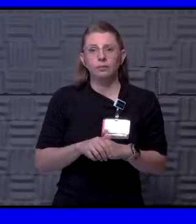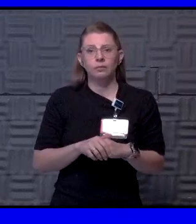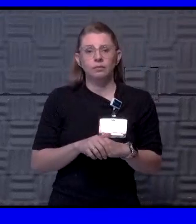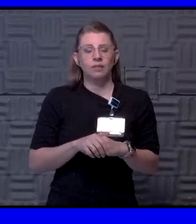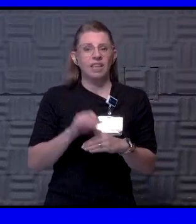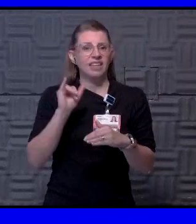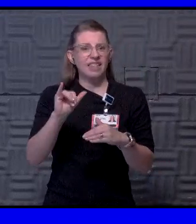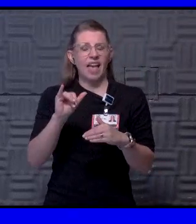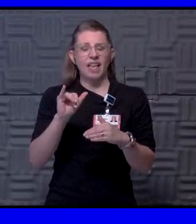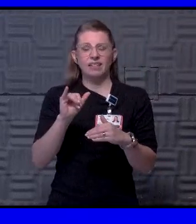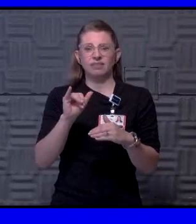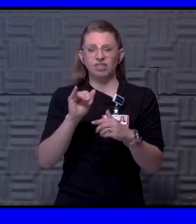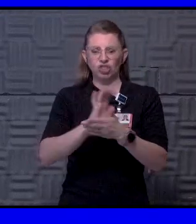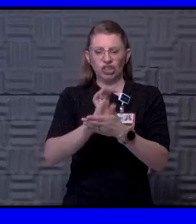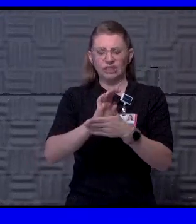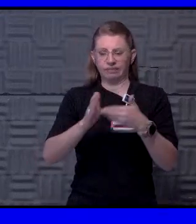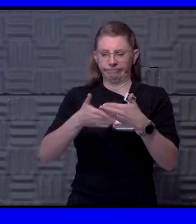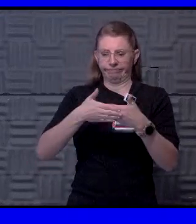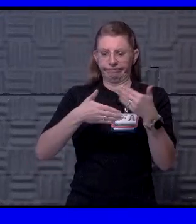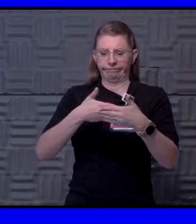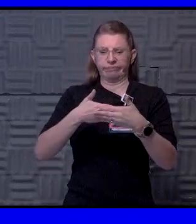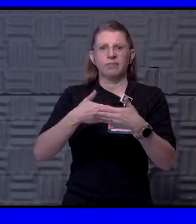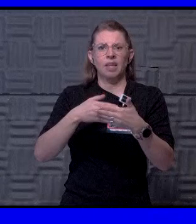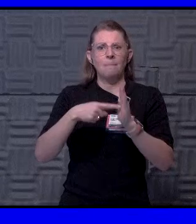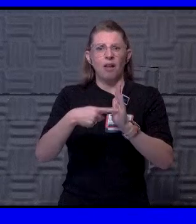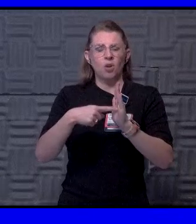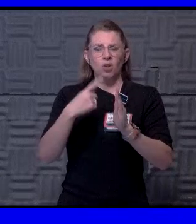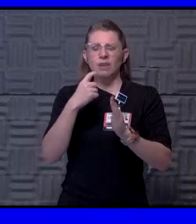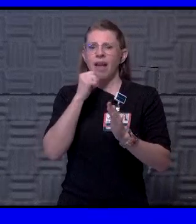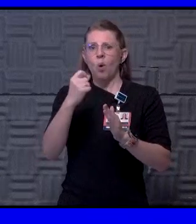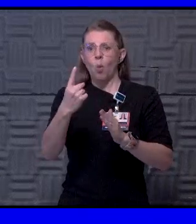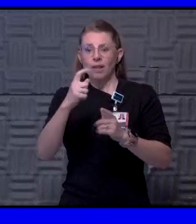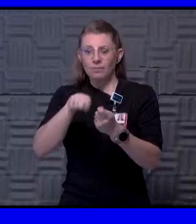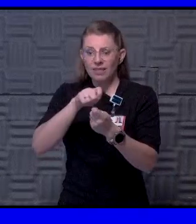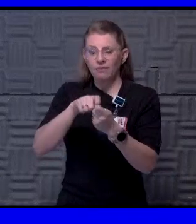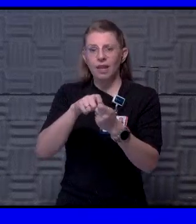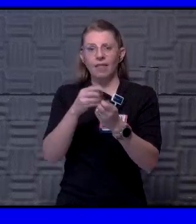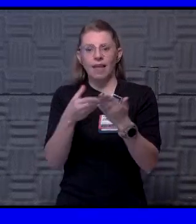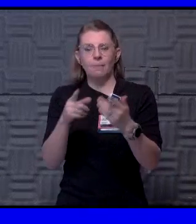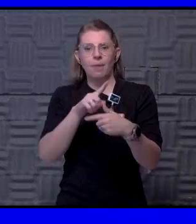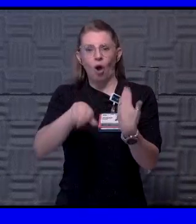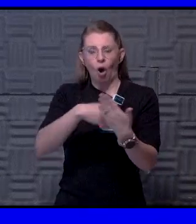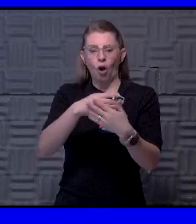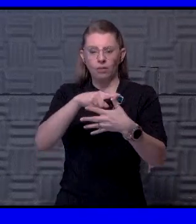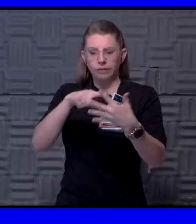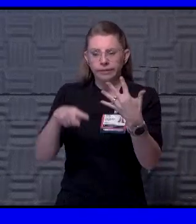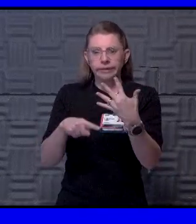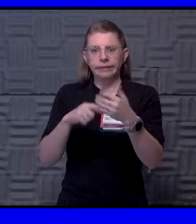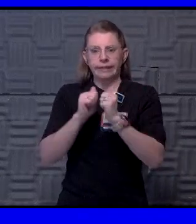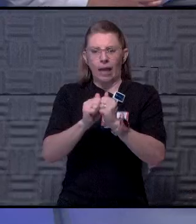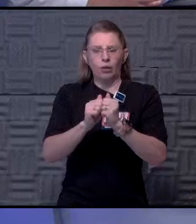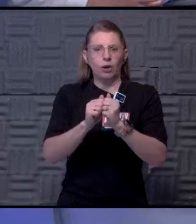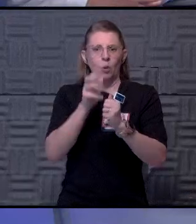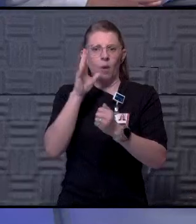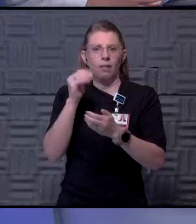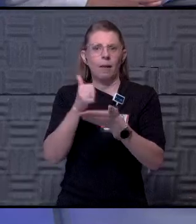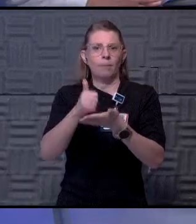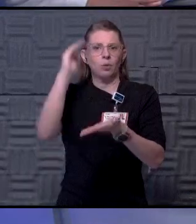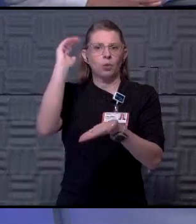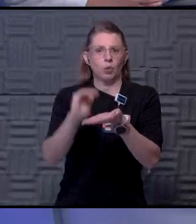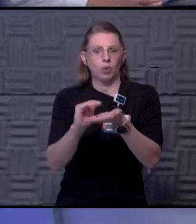cheese model. It's not one particular thing, but it's a number of different practices that help to reduce transmission. And just to